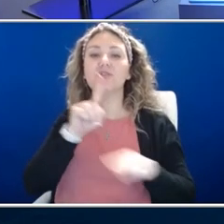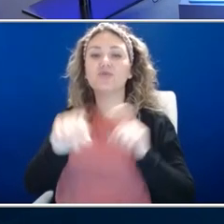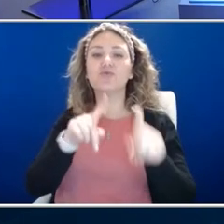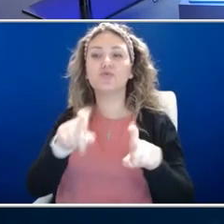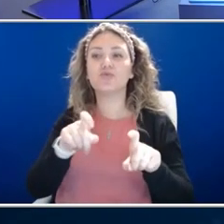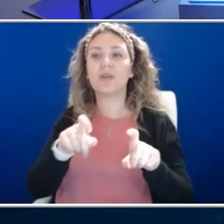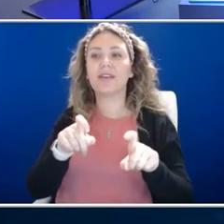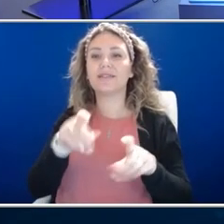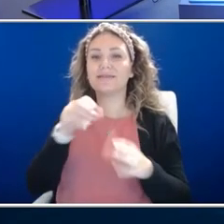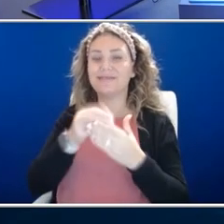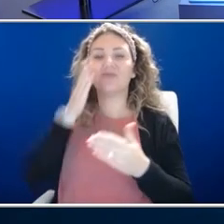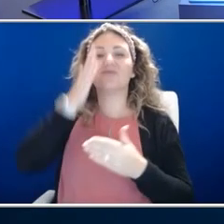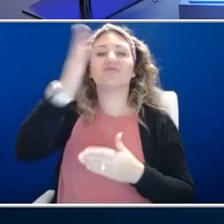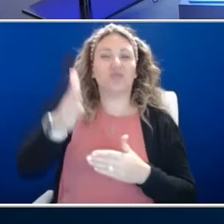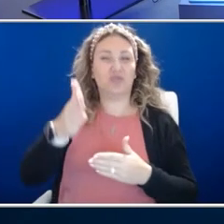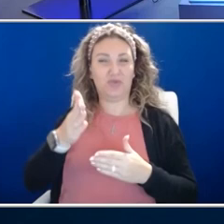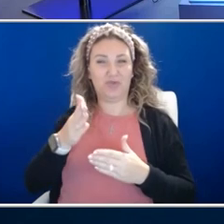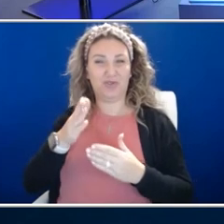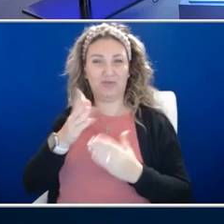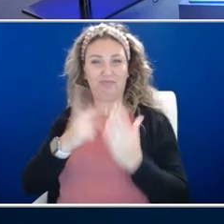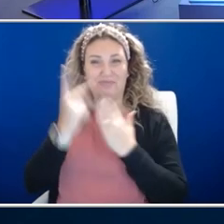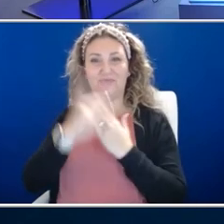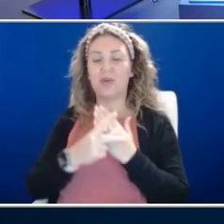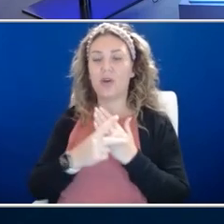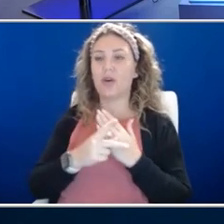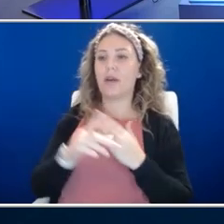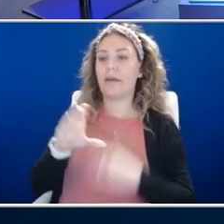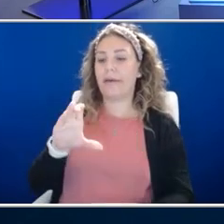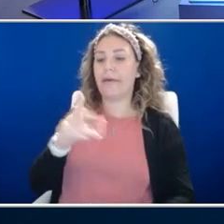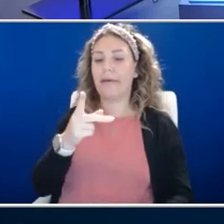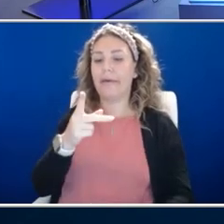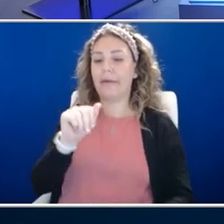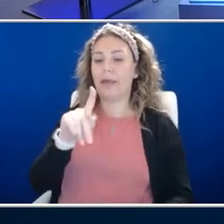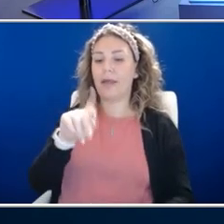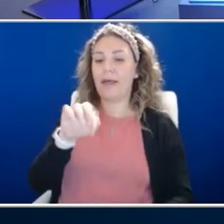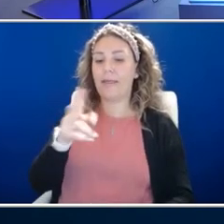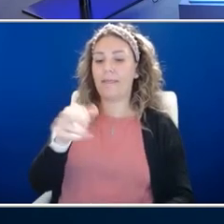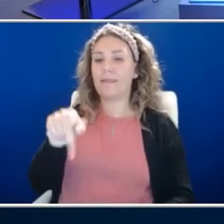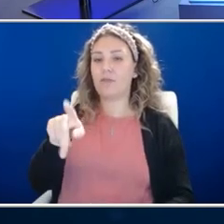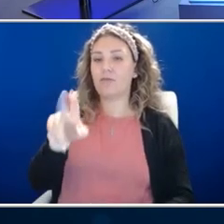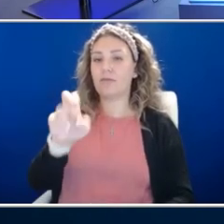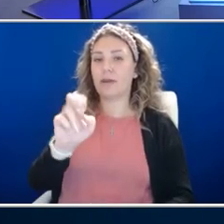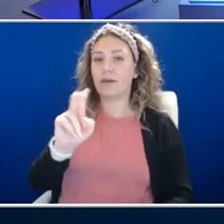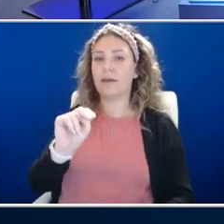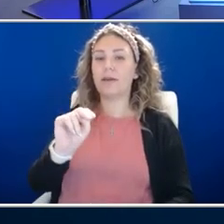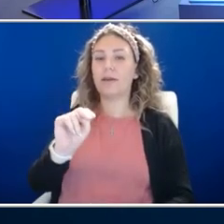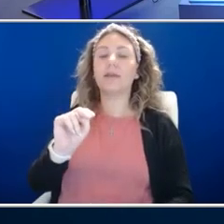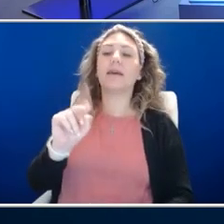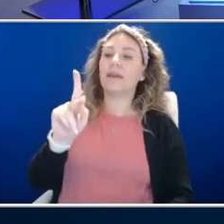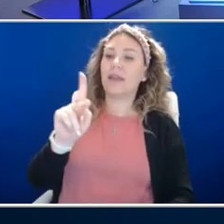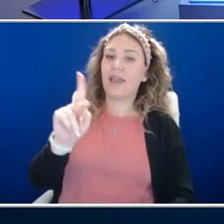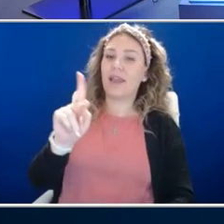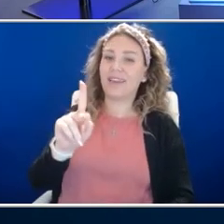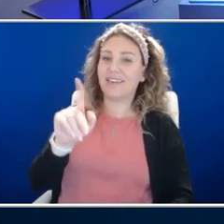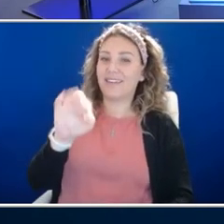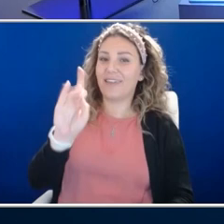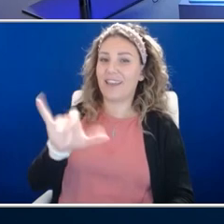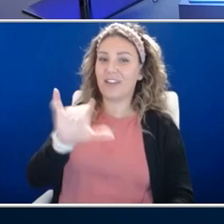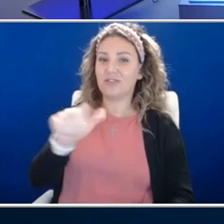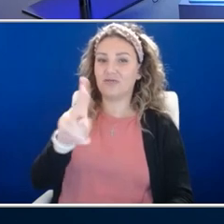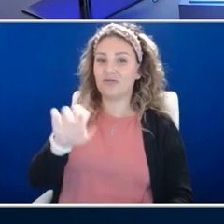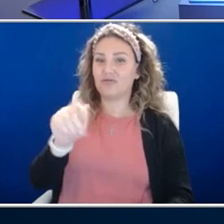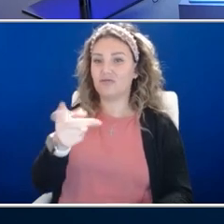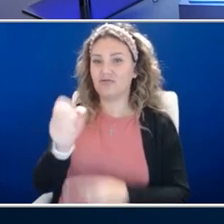future broadcast. But let's get to this one from Catherine K. Kelly Jackson. She would like to know, are they looking to combine flu